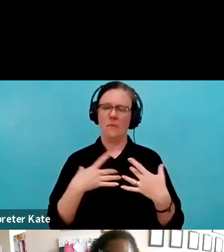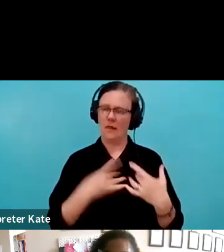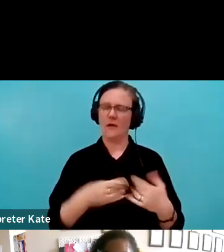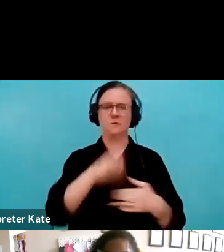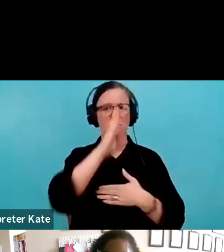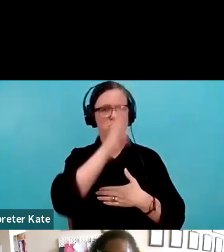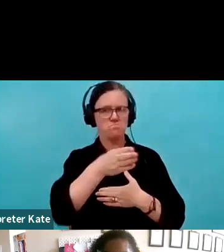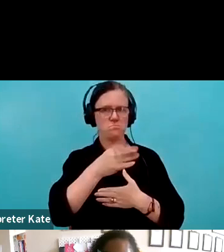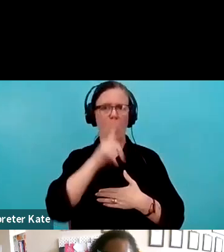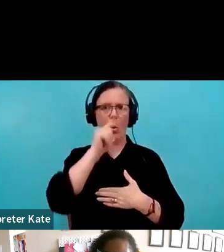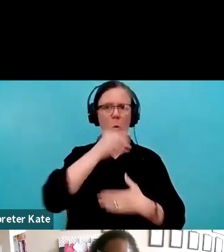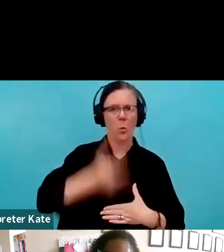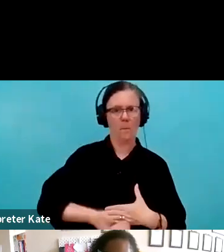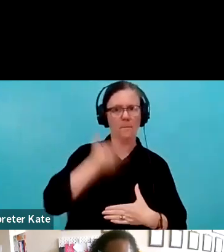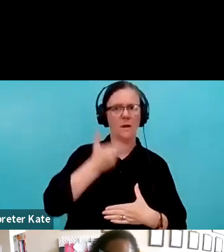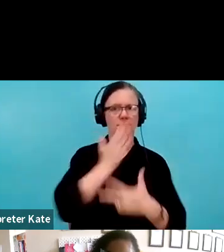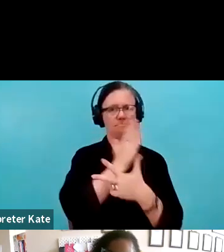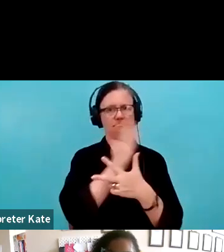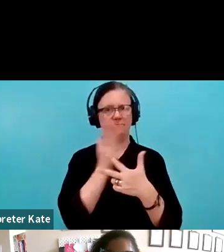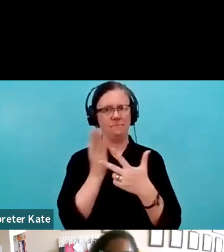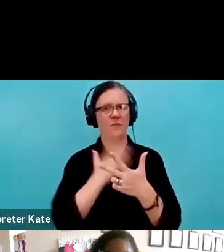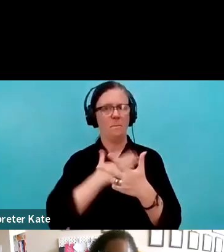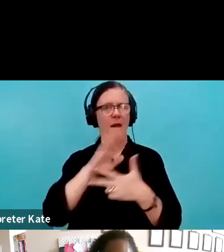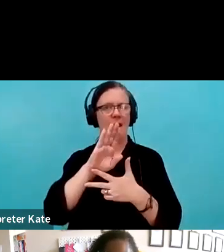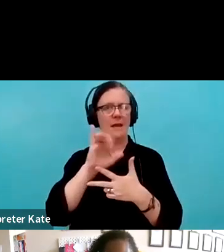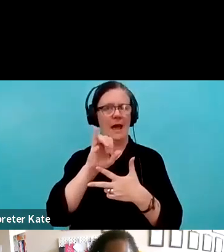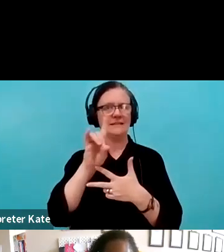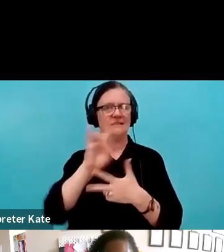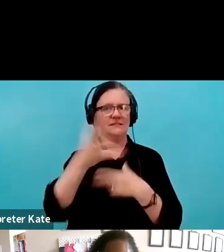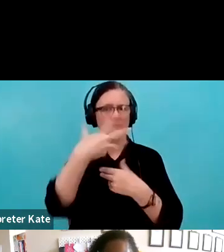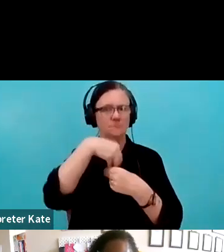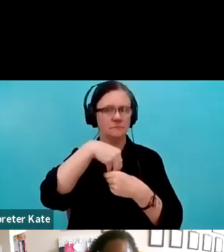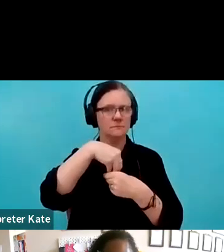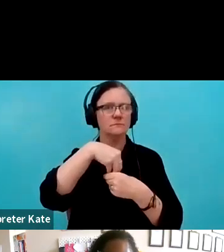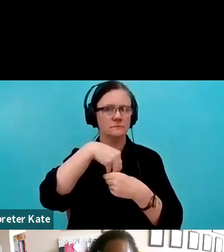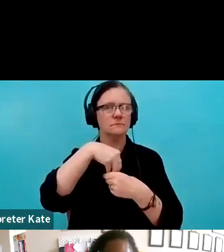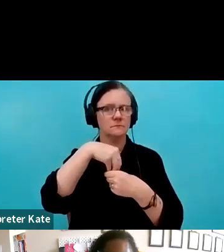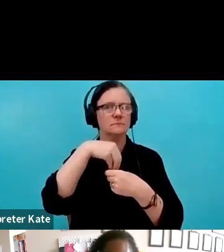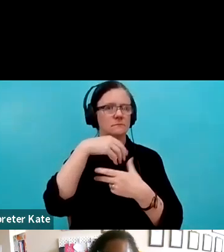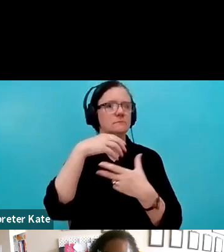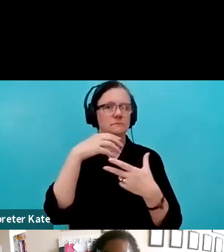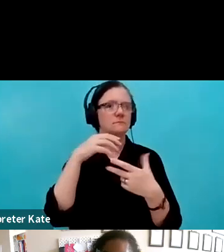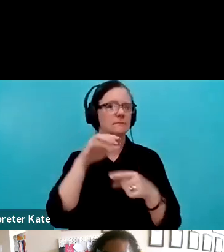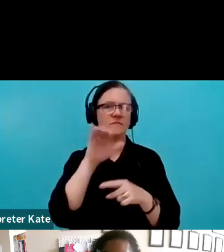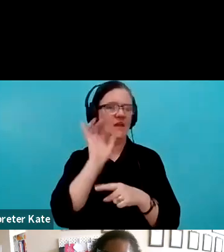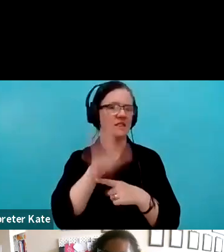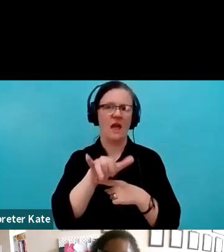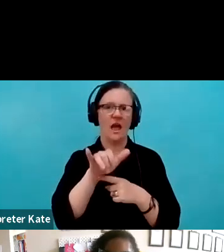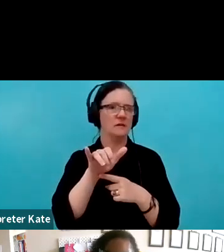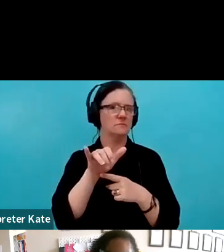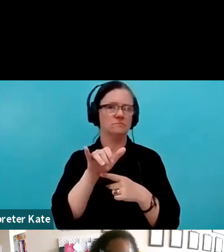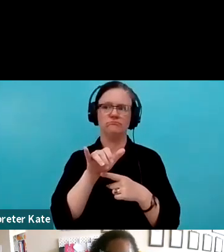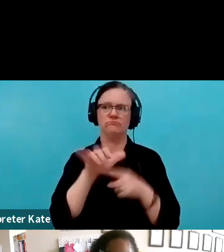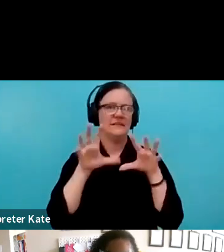with all of those pieces of my identity. And that just, to me, fills a